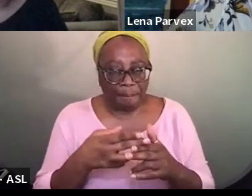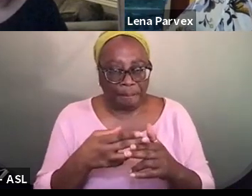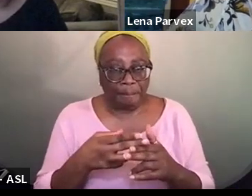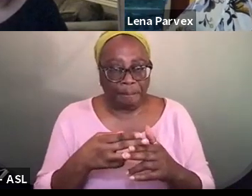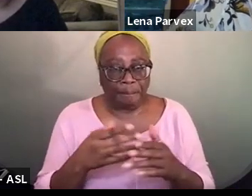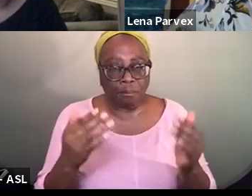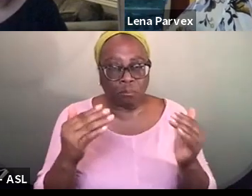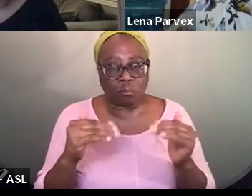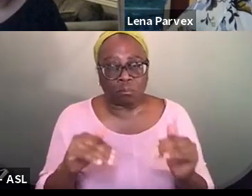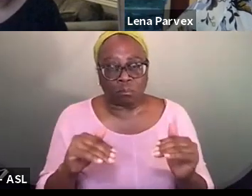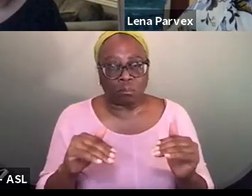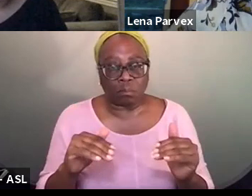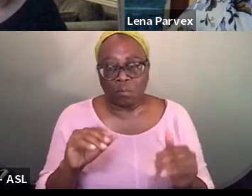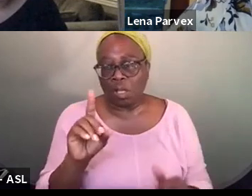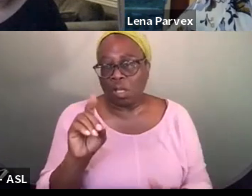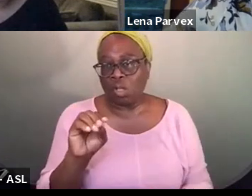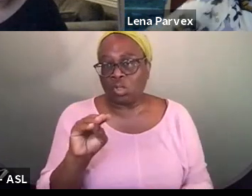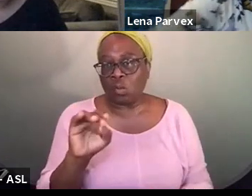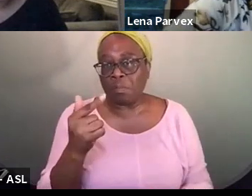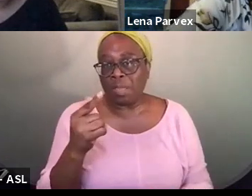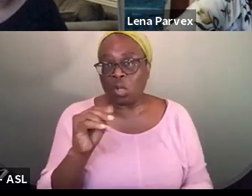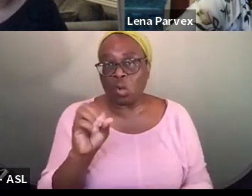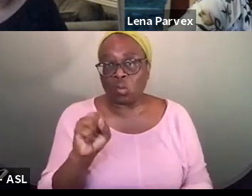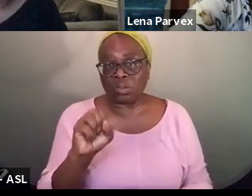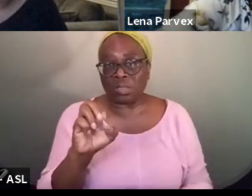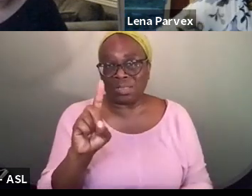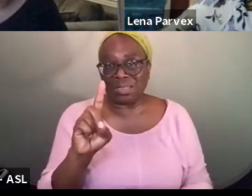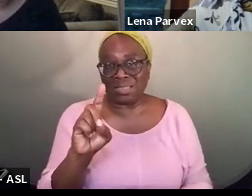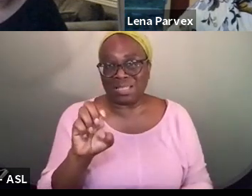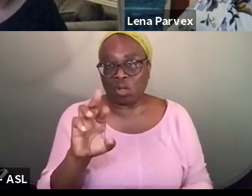So we'll go to Domingos da Rosa.